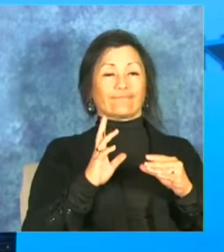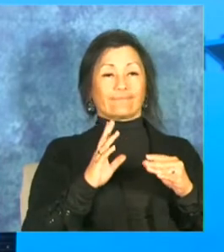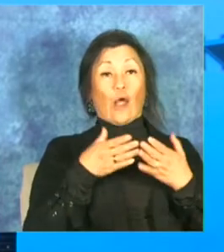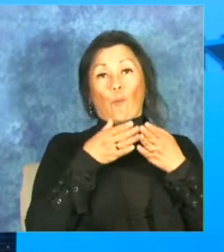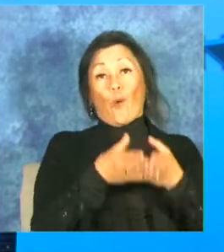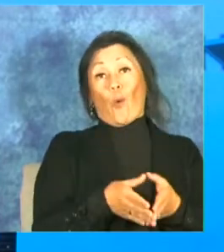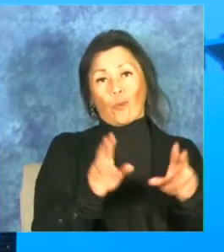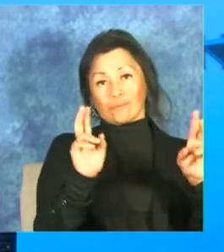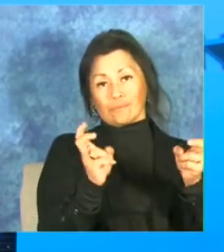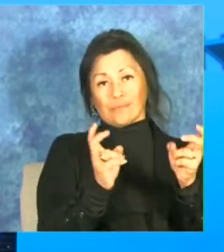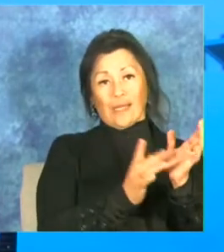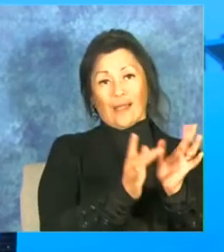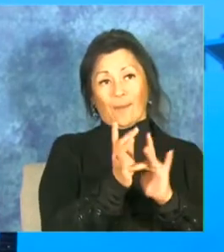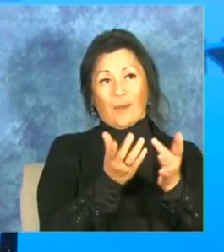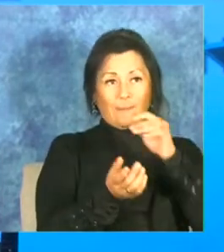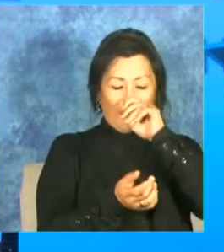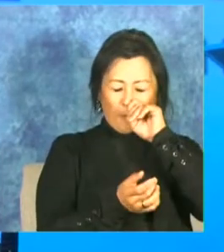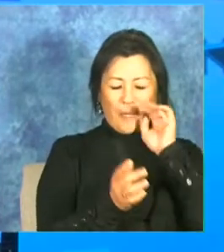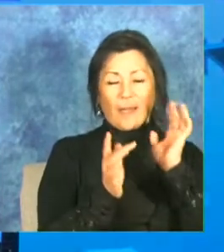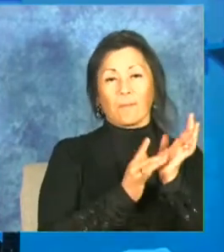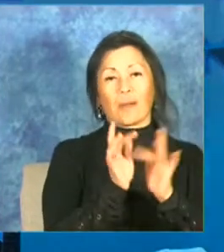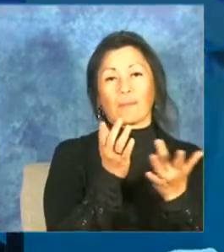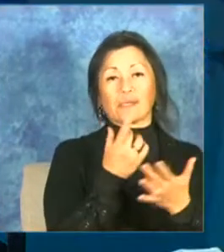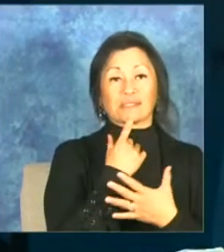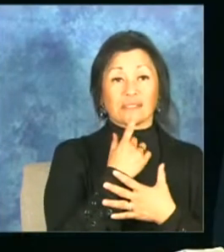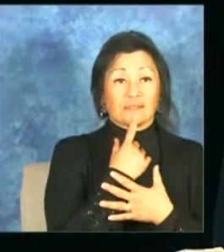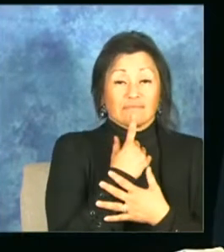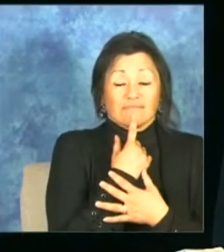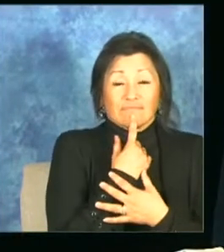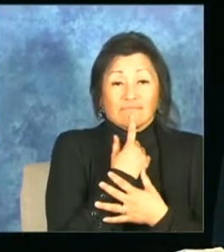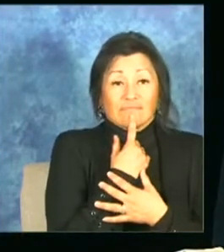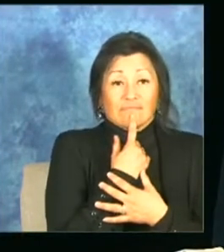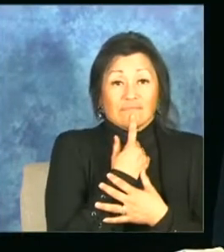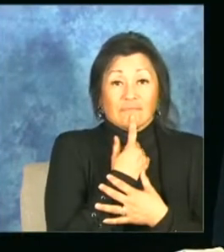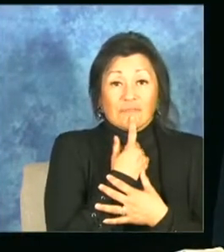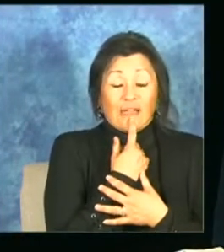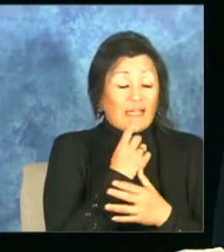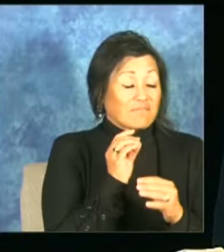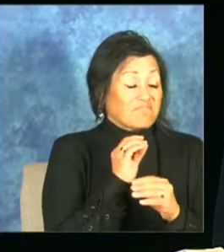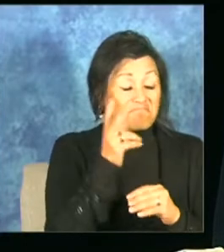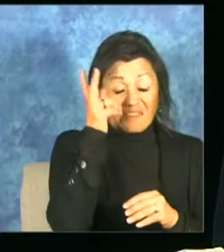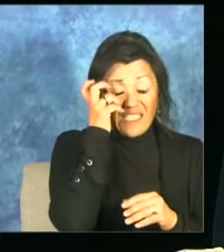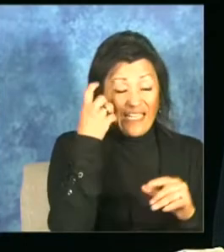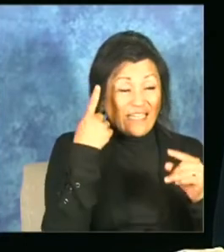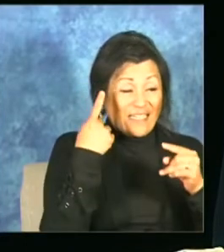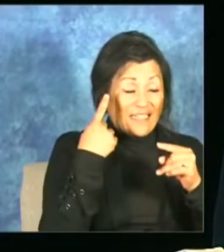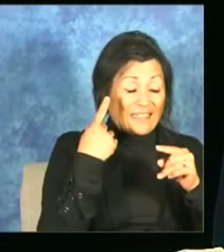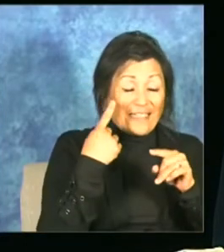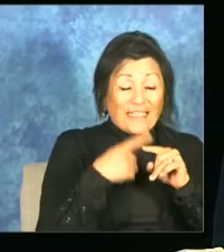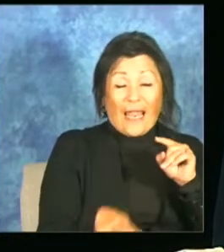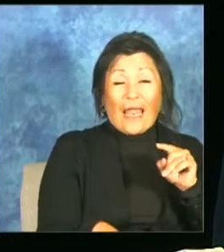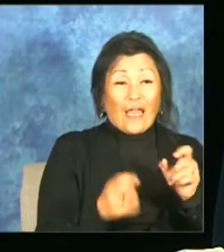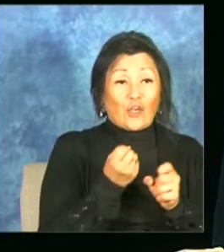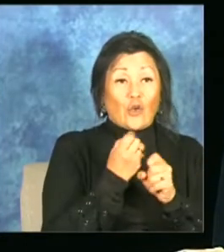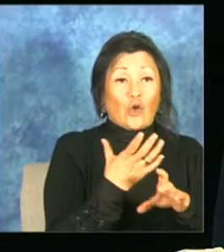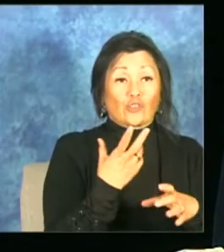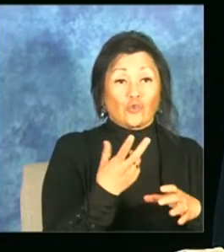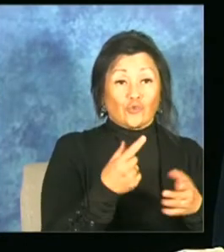the Bible tells us, and I'll paraphrase it, there ain't nothing Satan can throw at you that will sink your